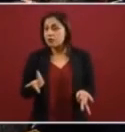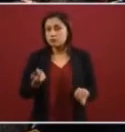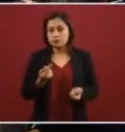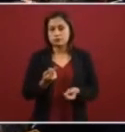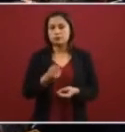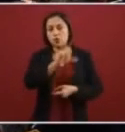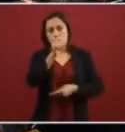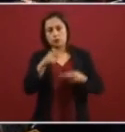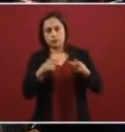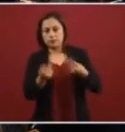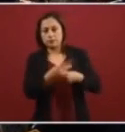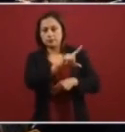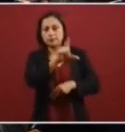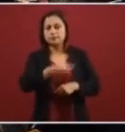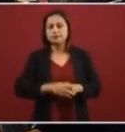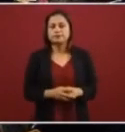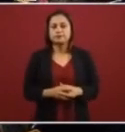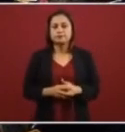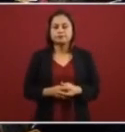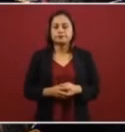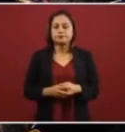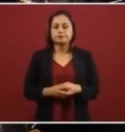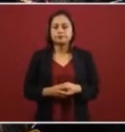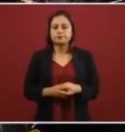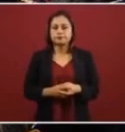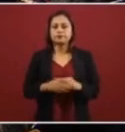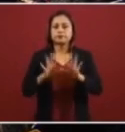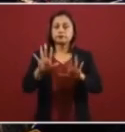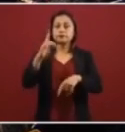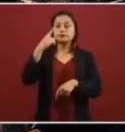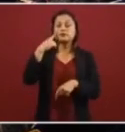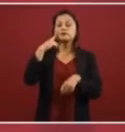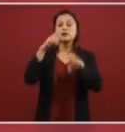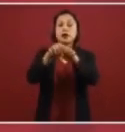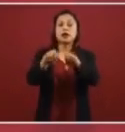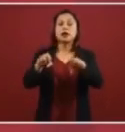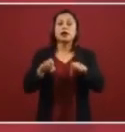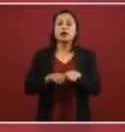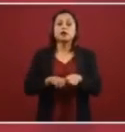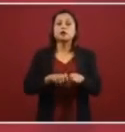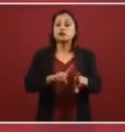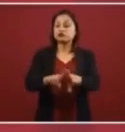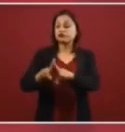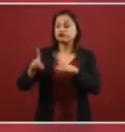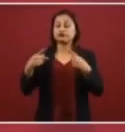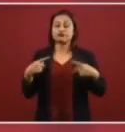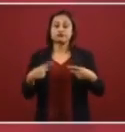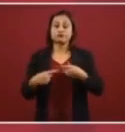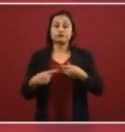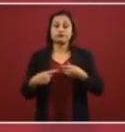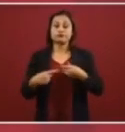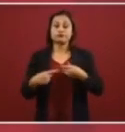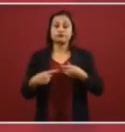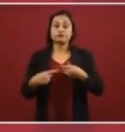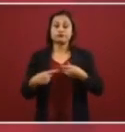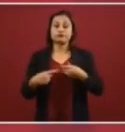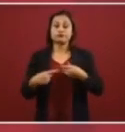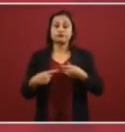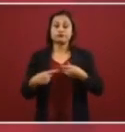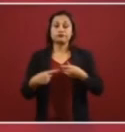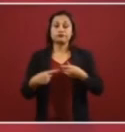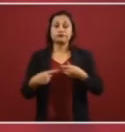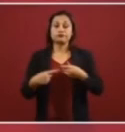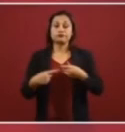bueno hay un equipo que se ha integrado para la investigación so they were